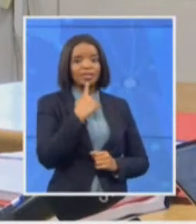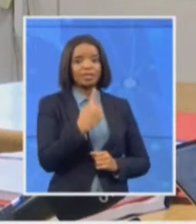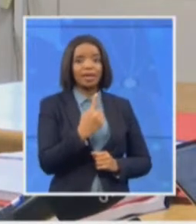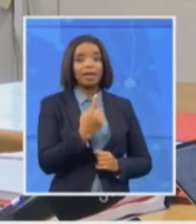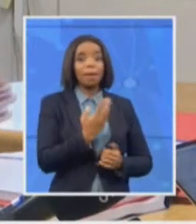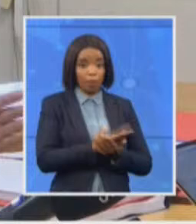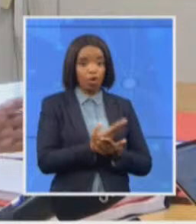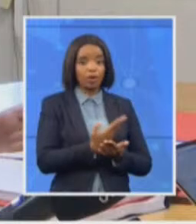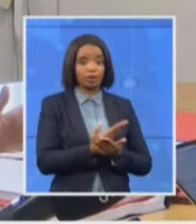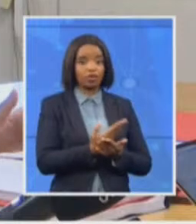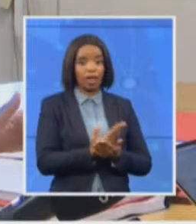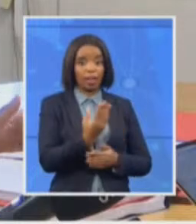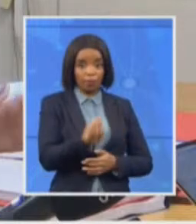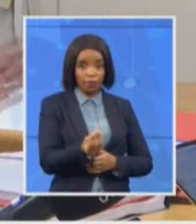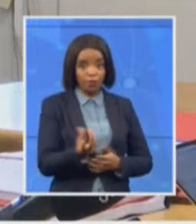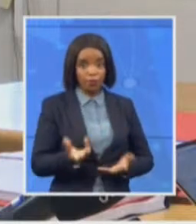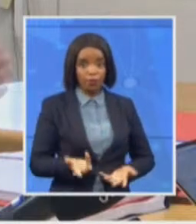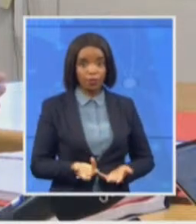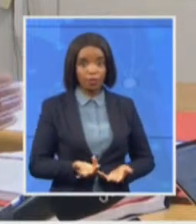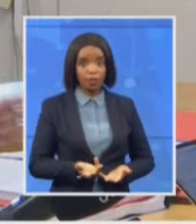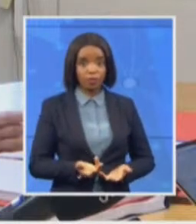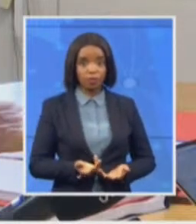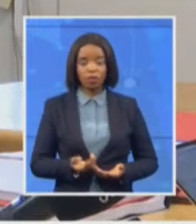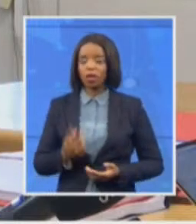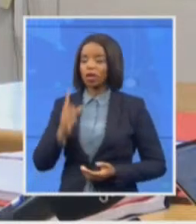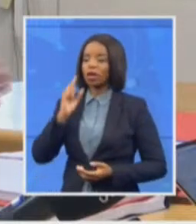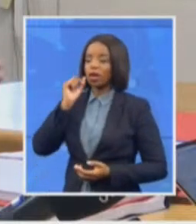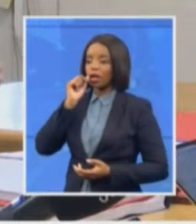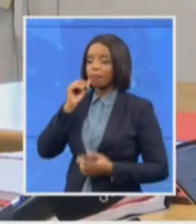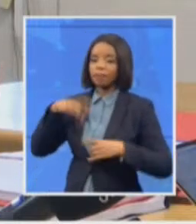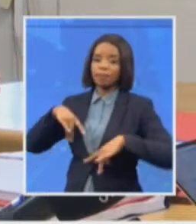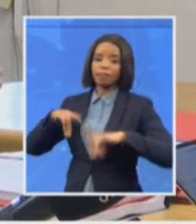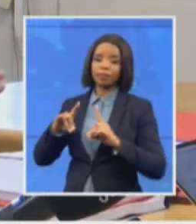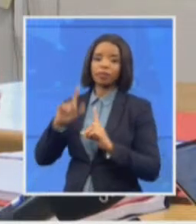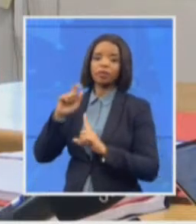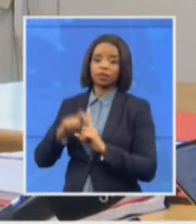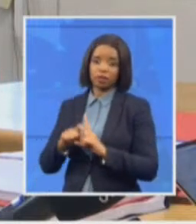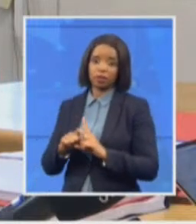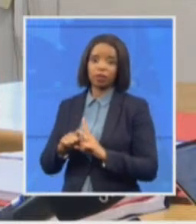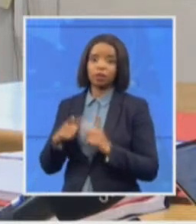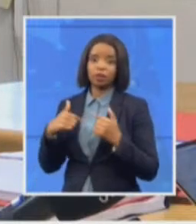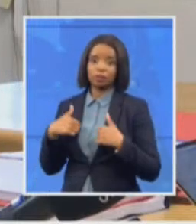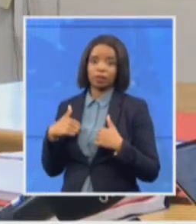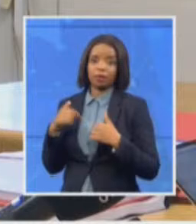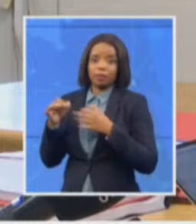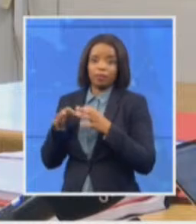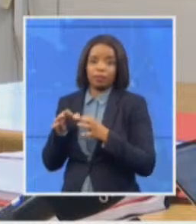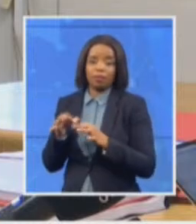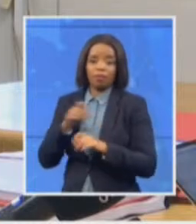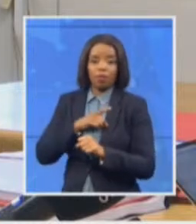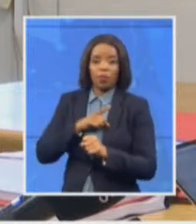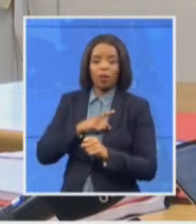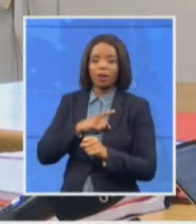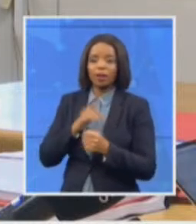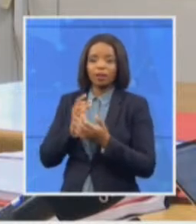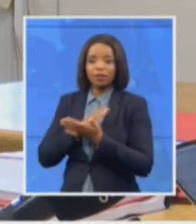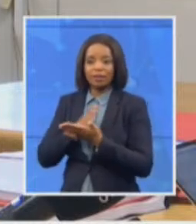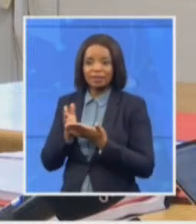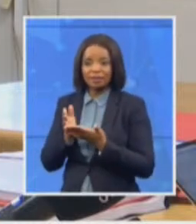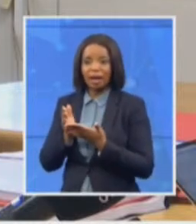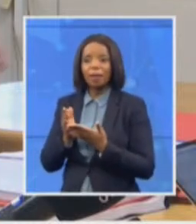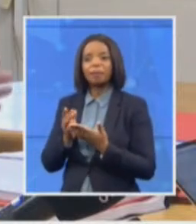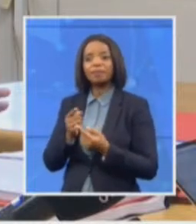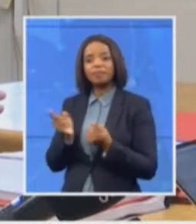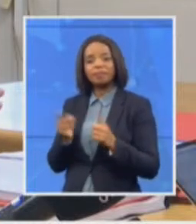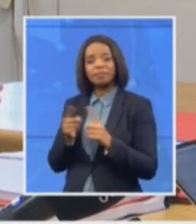Mr. Chairman, one of the points we want to argue is something which is fundamental in law. Damages is a question of facts. It's